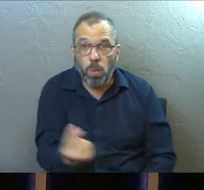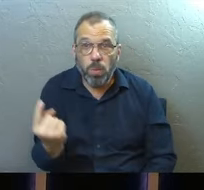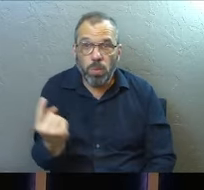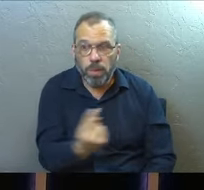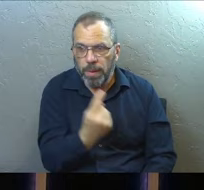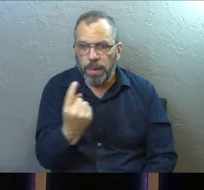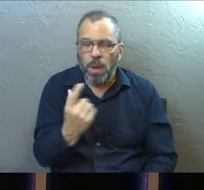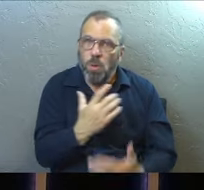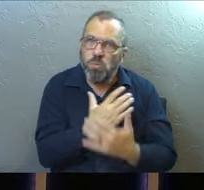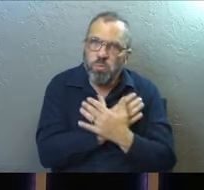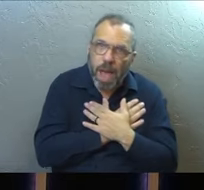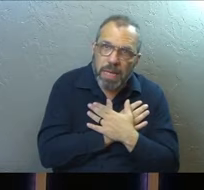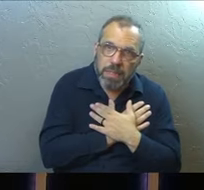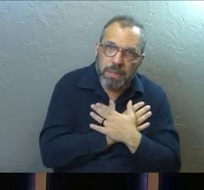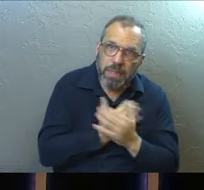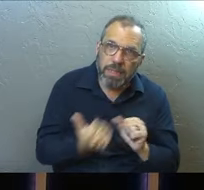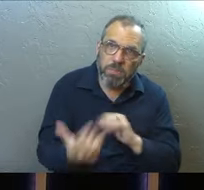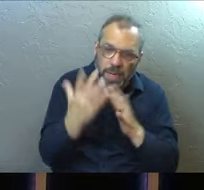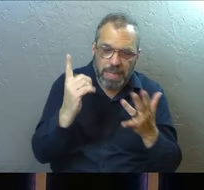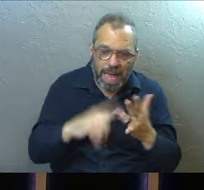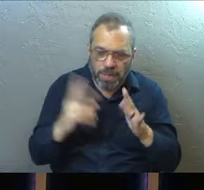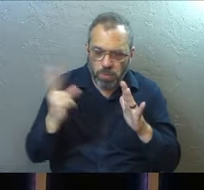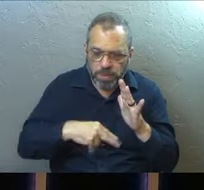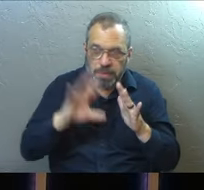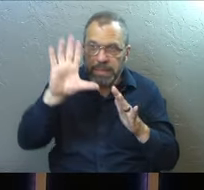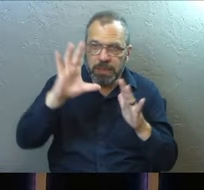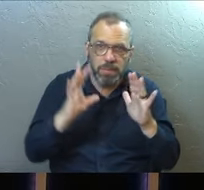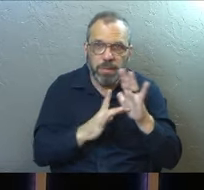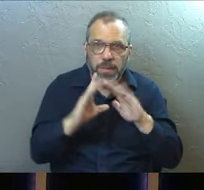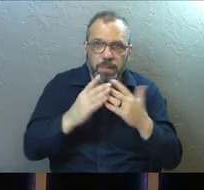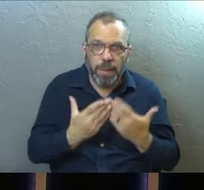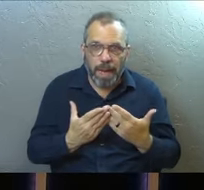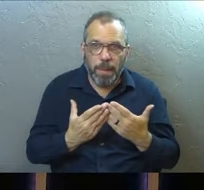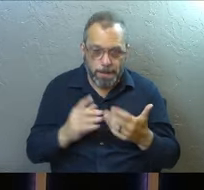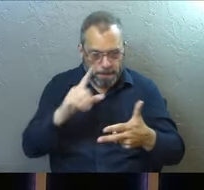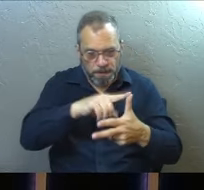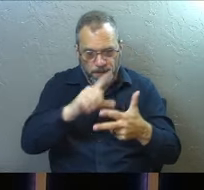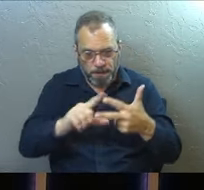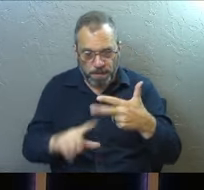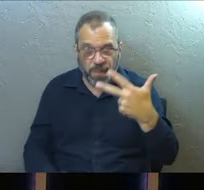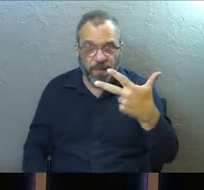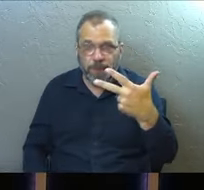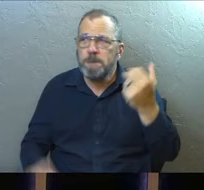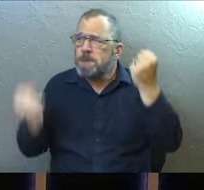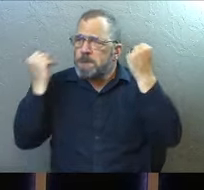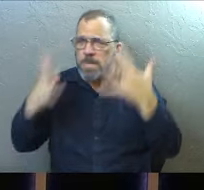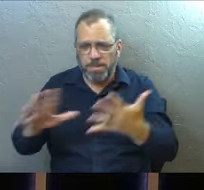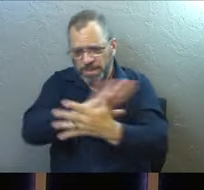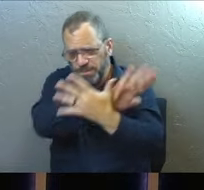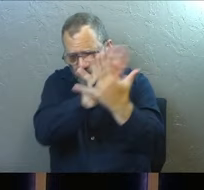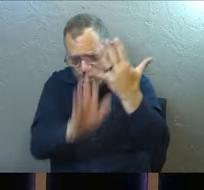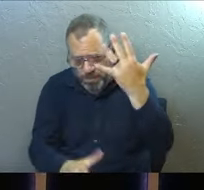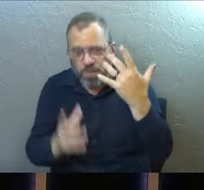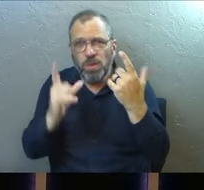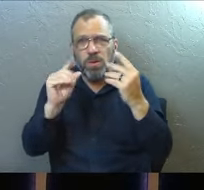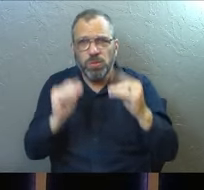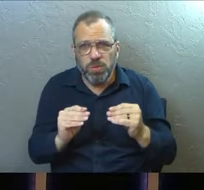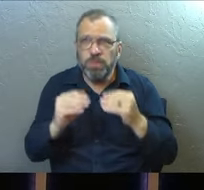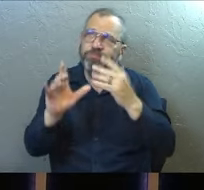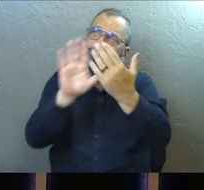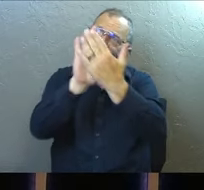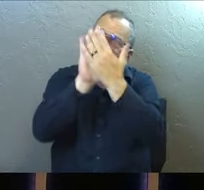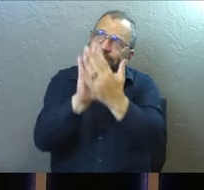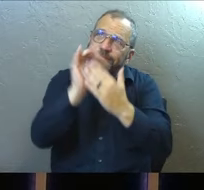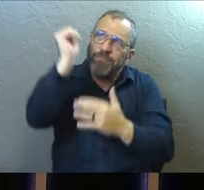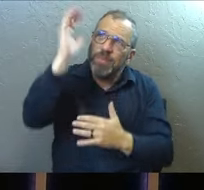sometimes. We need to rest in his presence, and we need to read his word. Those are 3 of 100 things that we can do to be